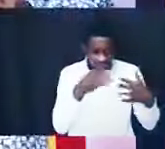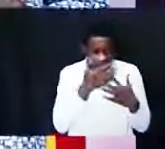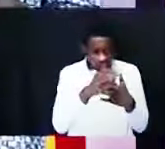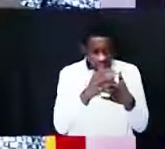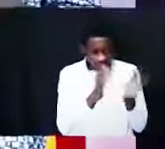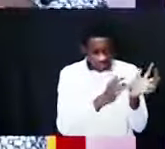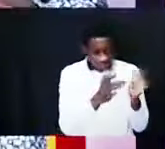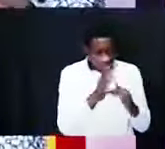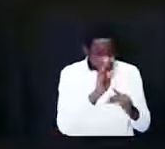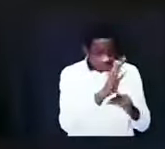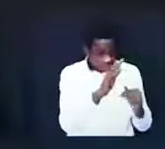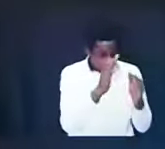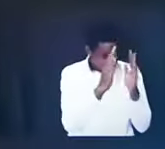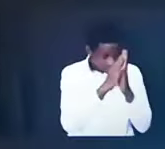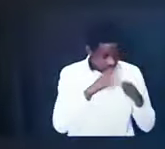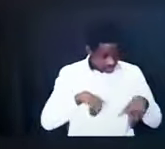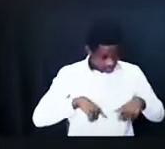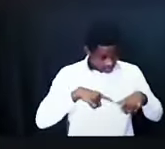ministry.